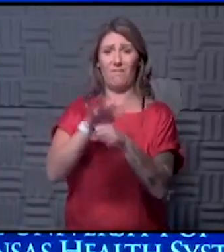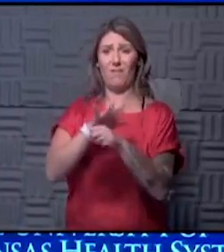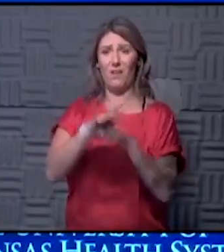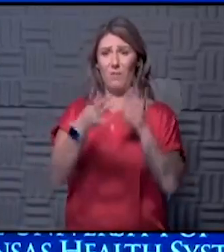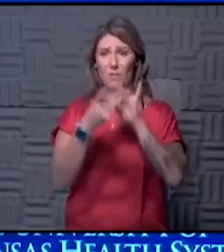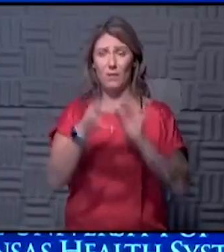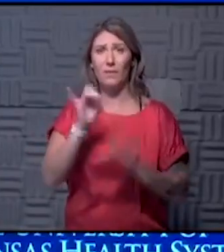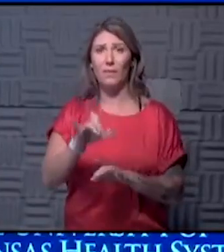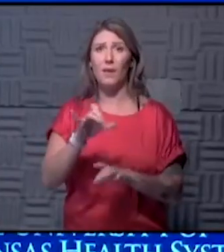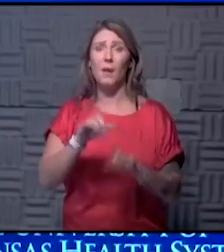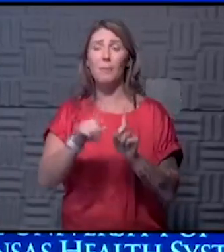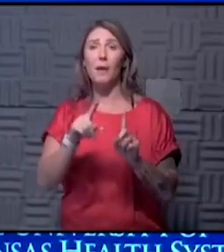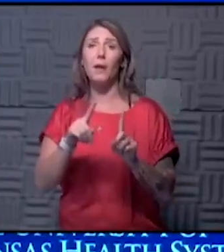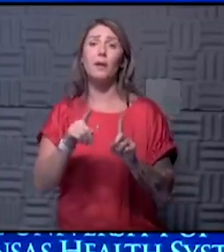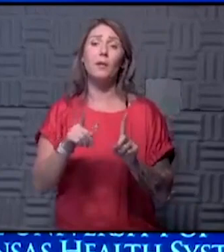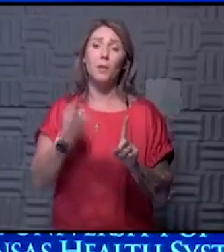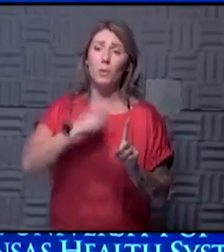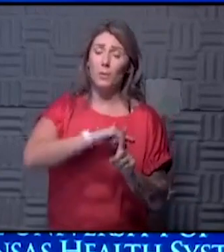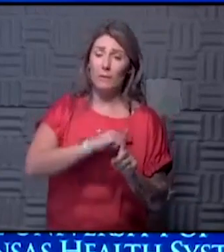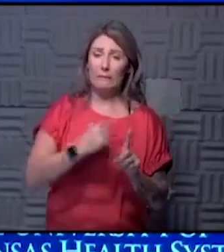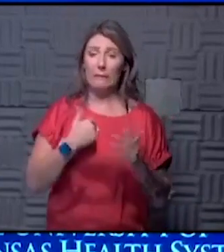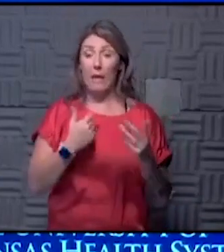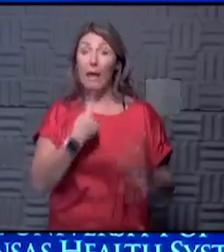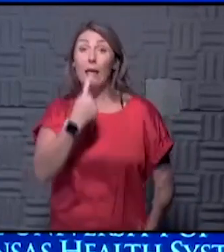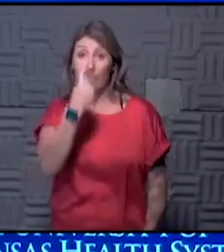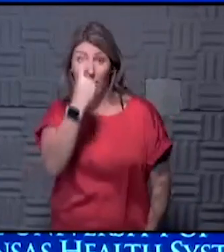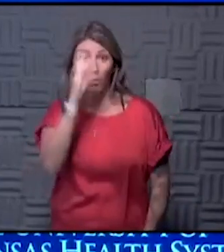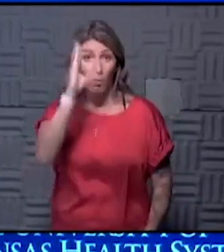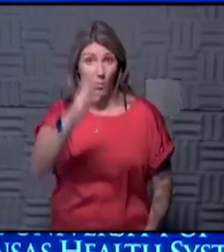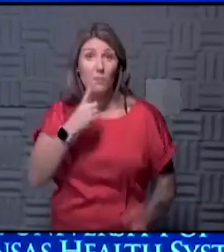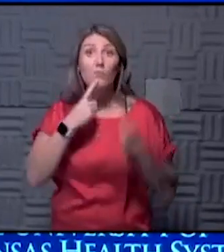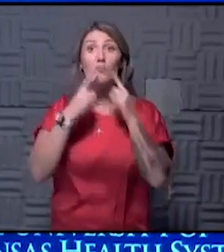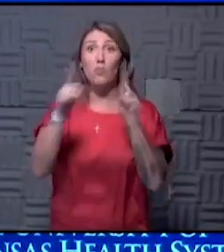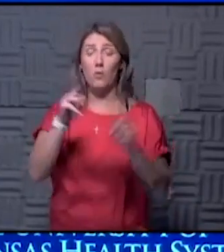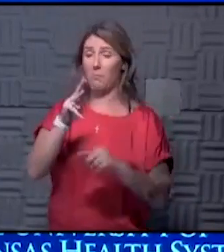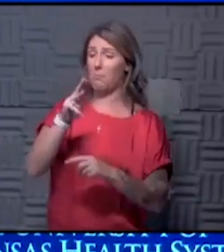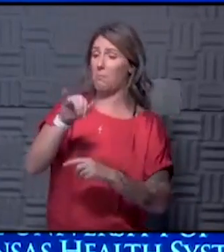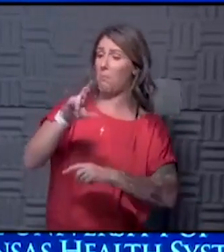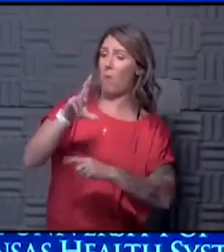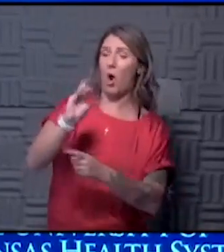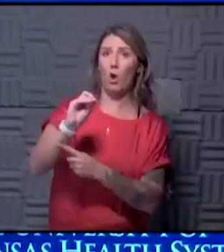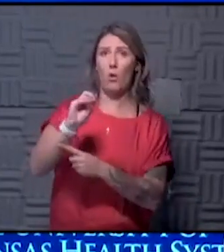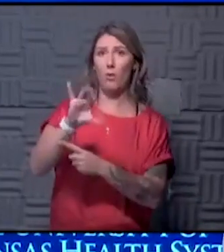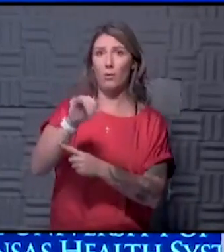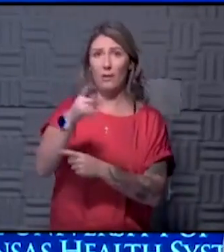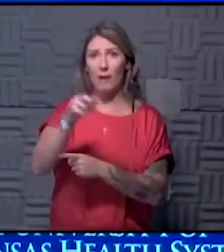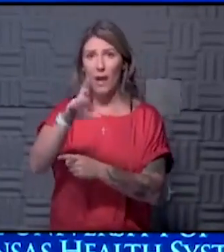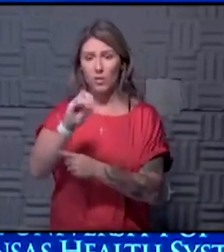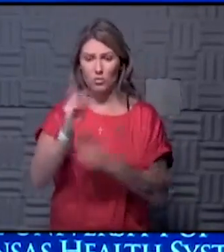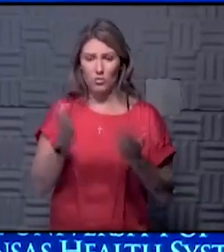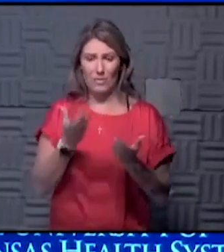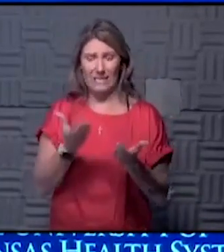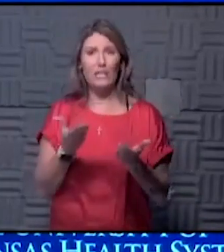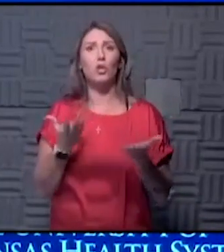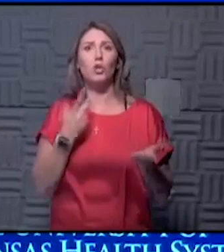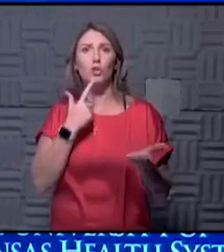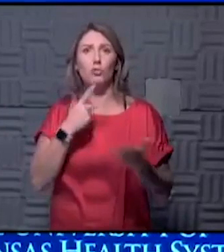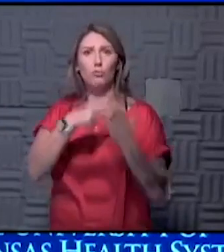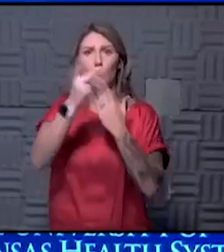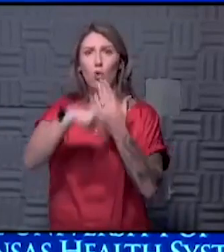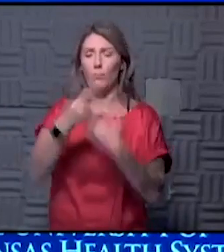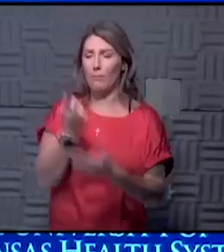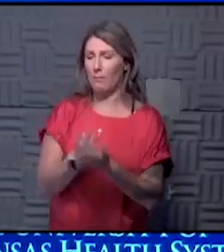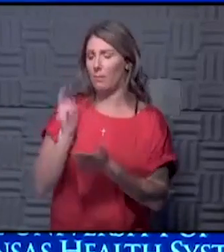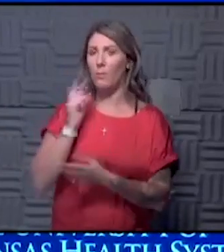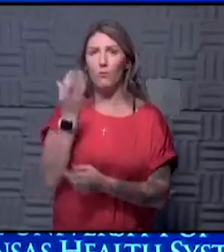And so, whereas I think it's going to work. You know, we had Mario Castro here in the clinic or in the program on